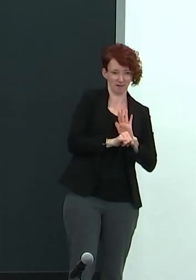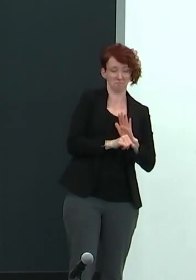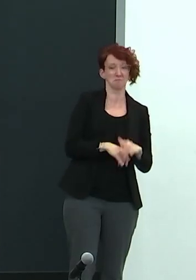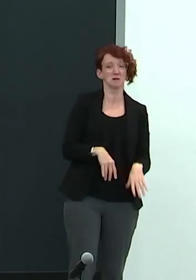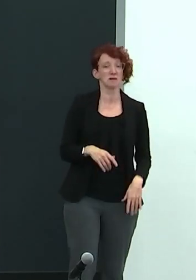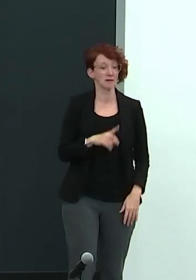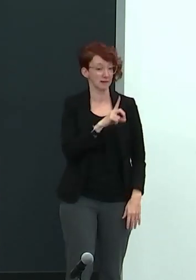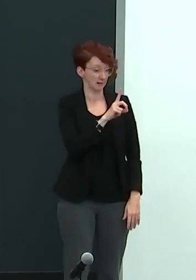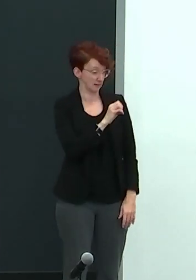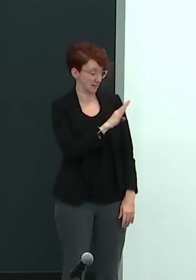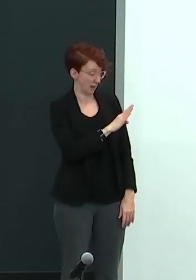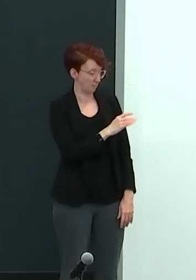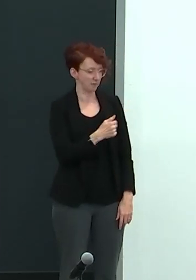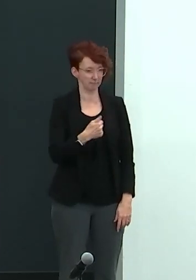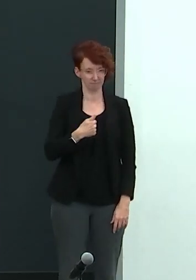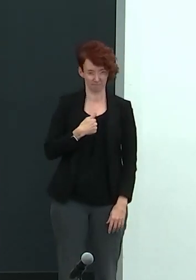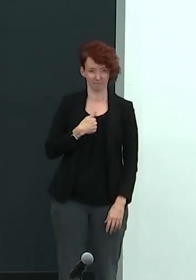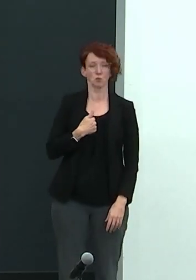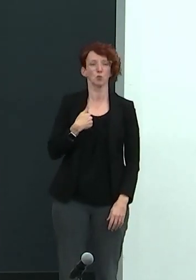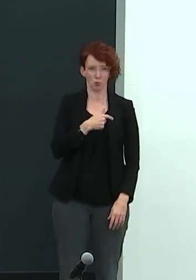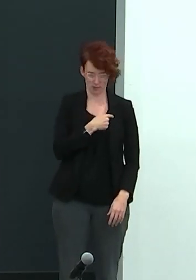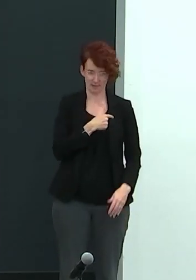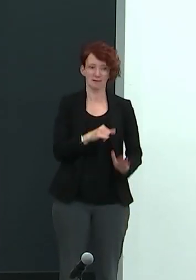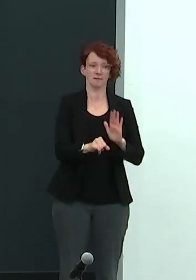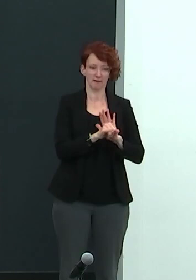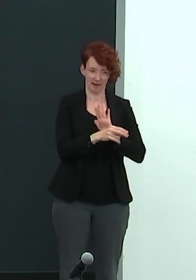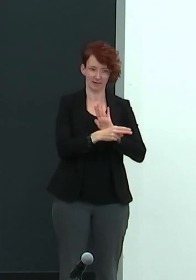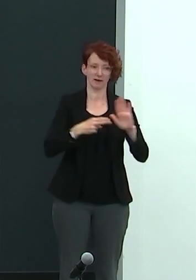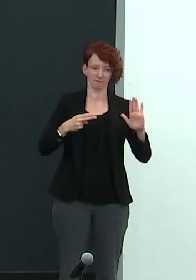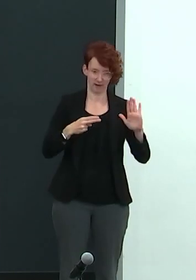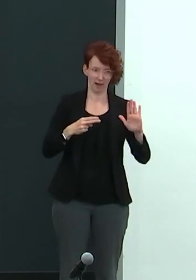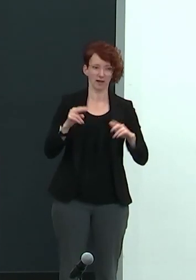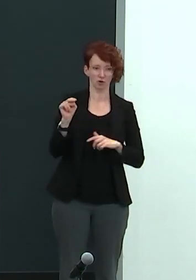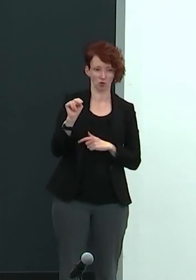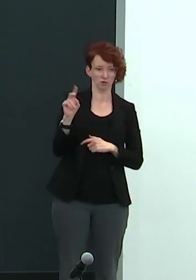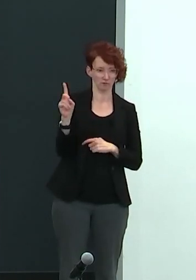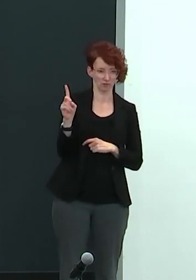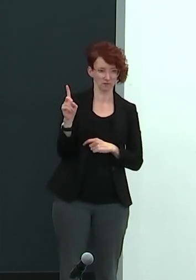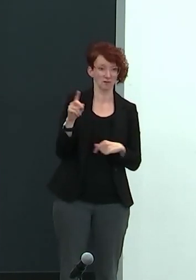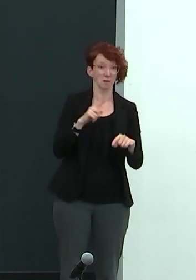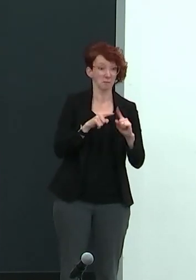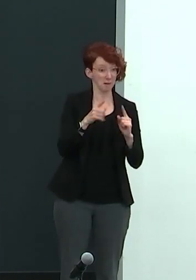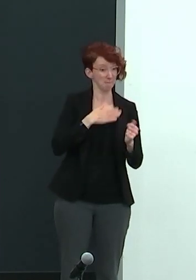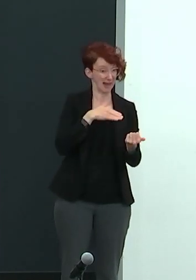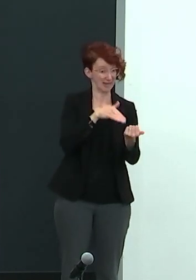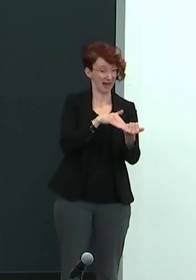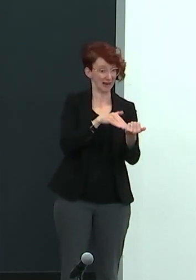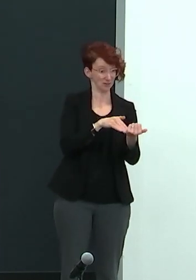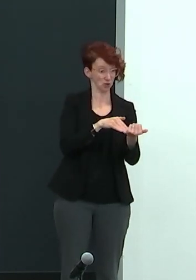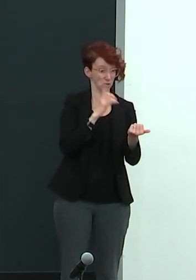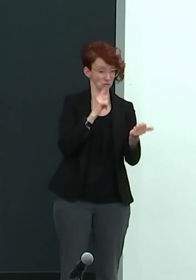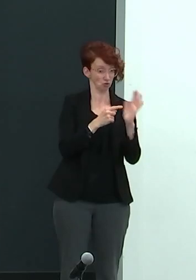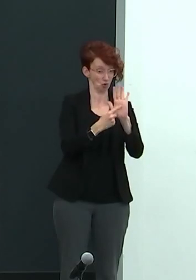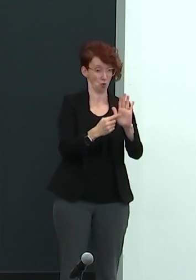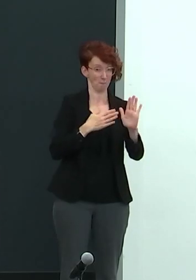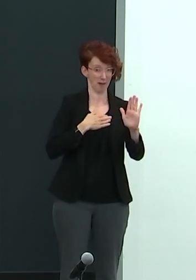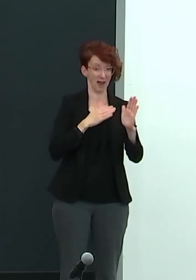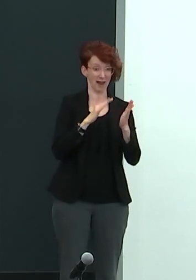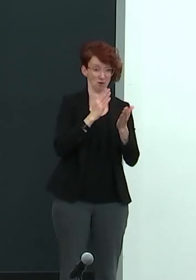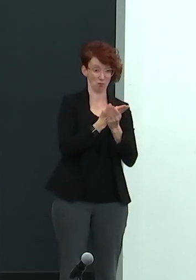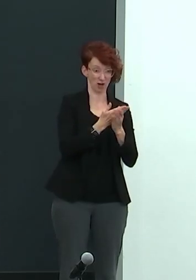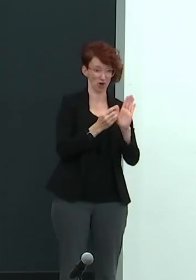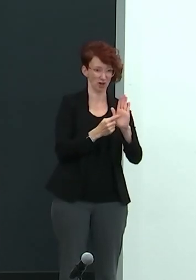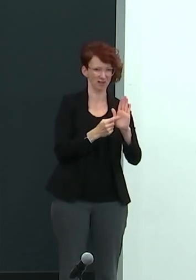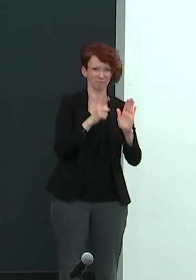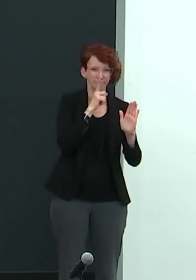identified as neurodiverse. But nowhere on my medical record will you see the terminology neurodiverse. It is